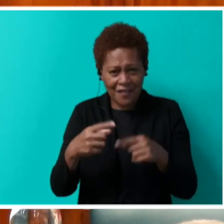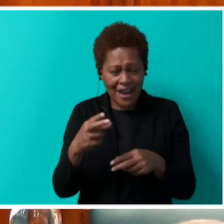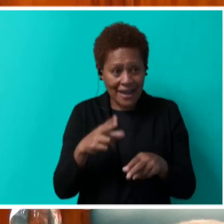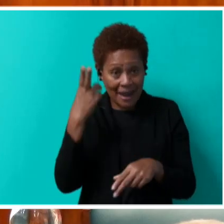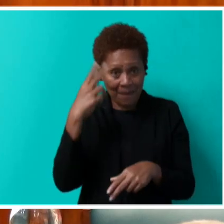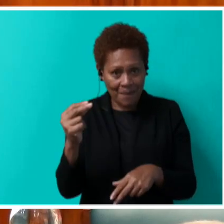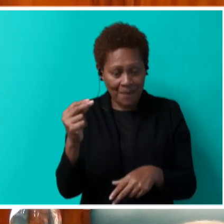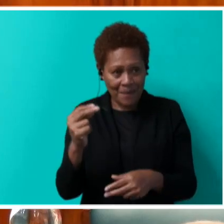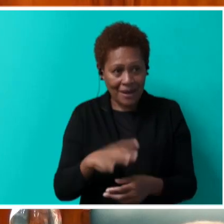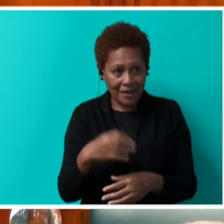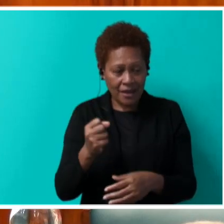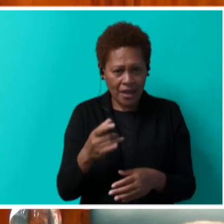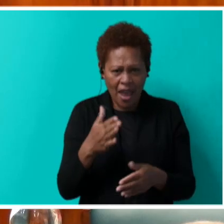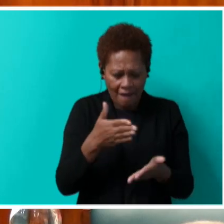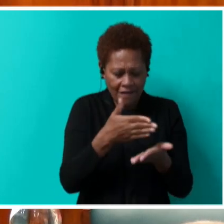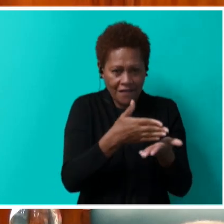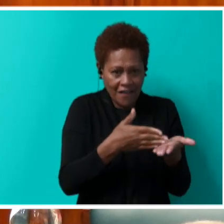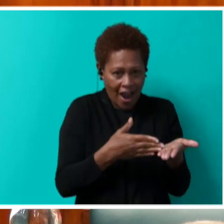of Vimama varieties.